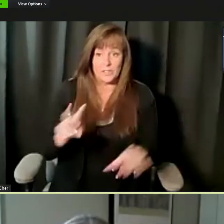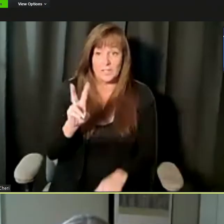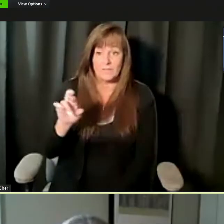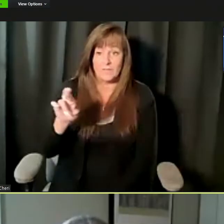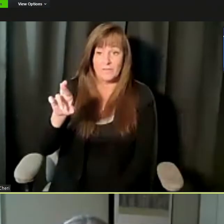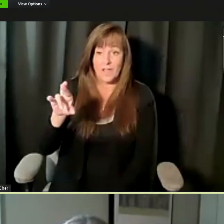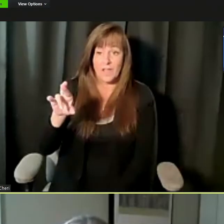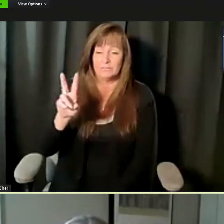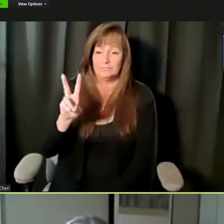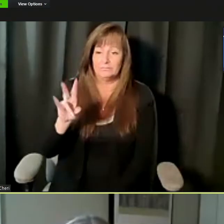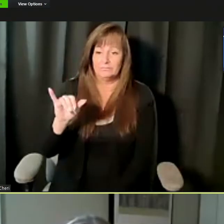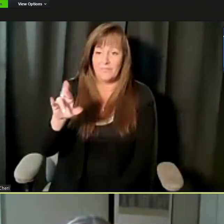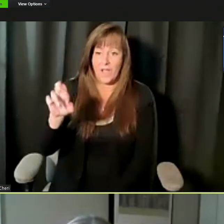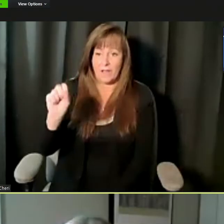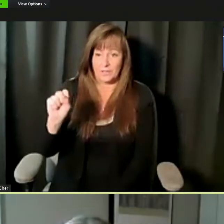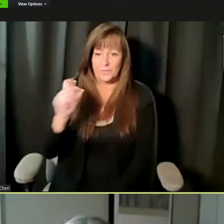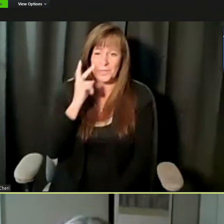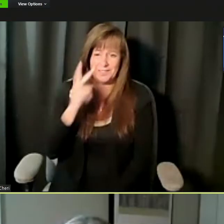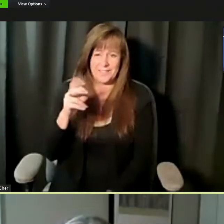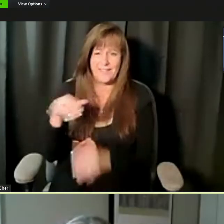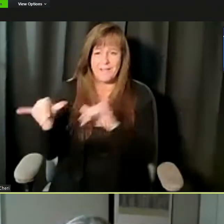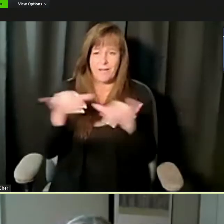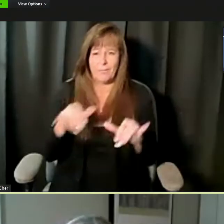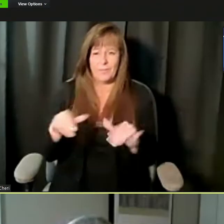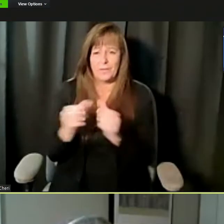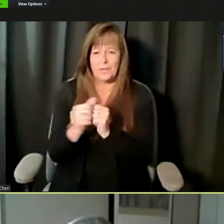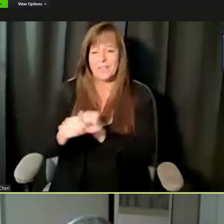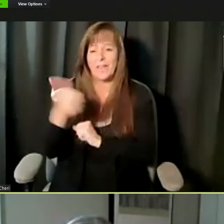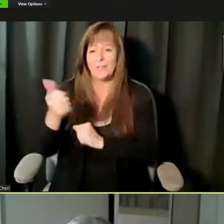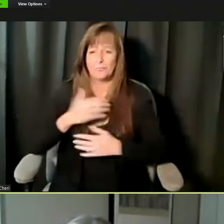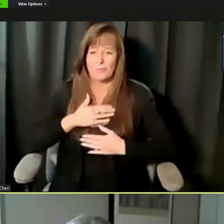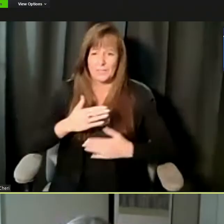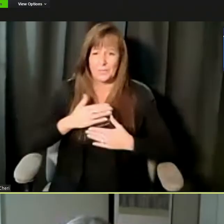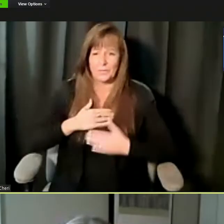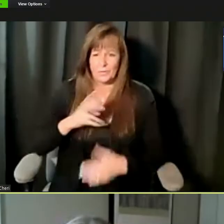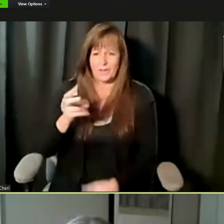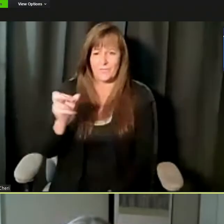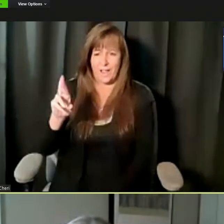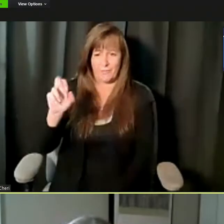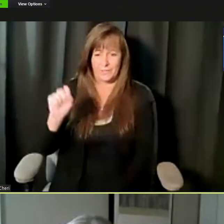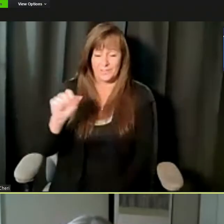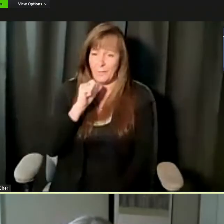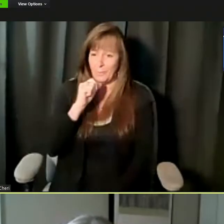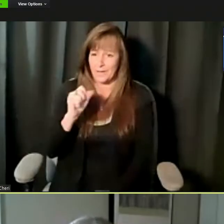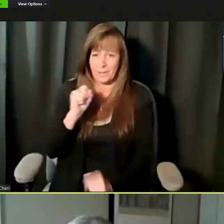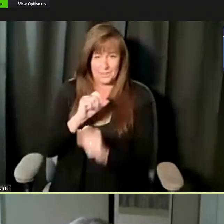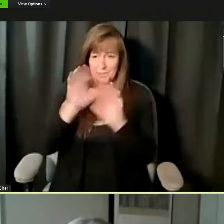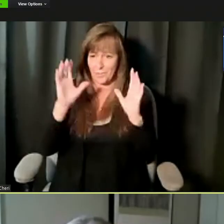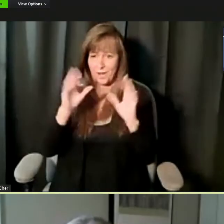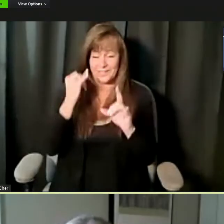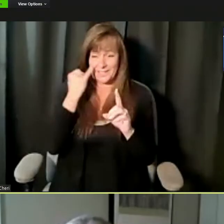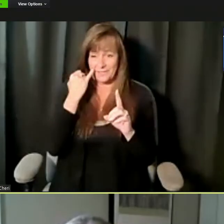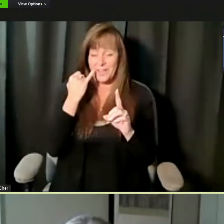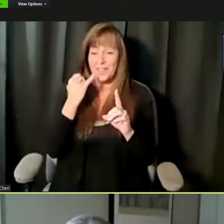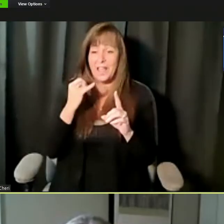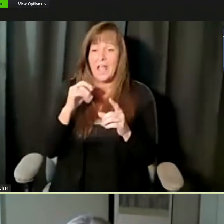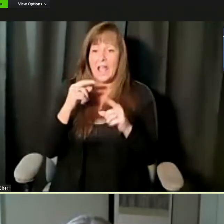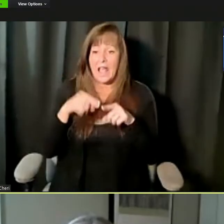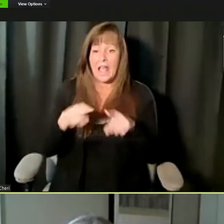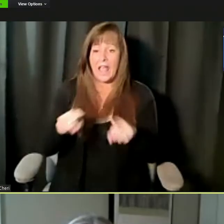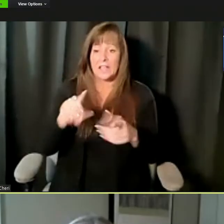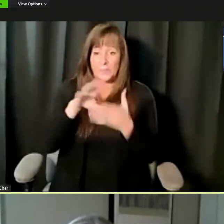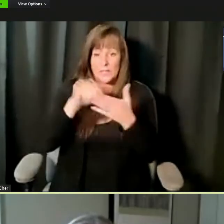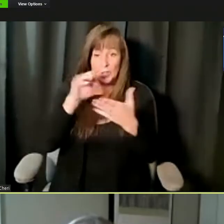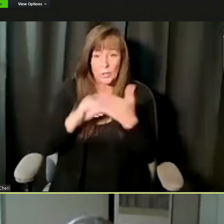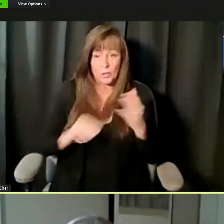that very commonly with other respiratory viruses. So I would not be surprised if as we learn more about this virus, we learn